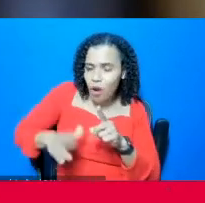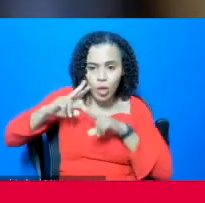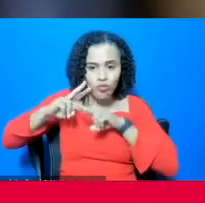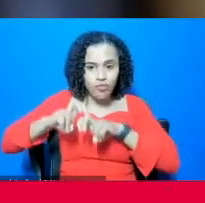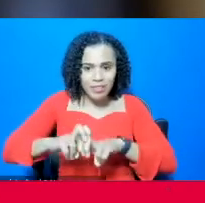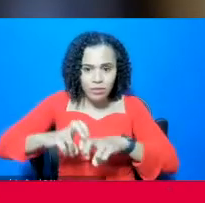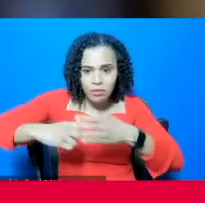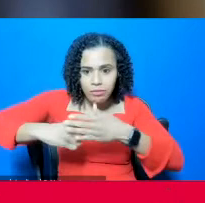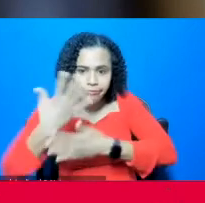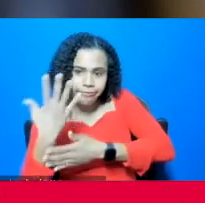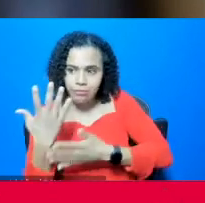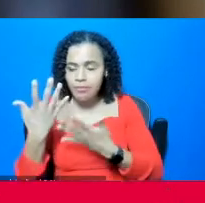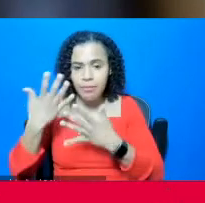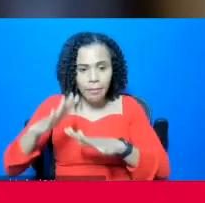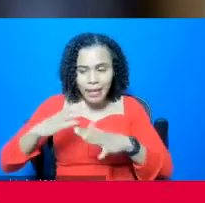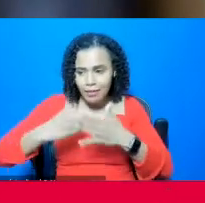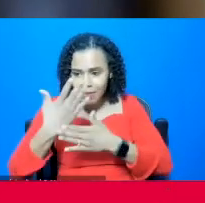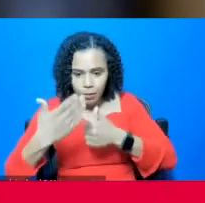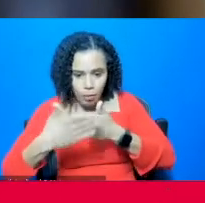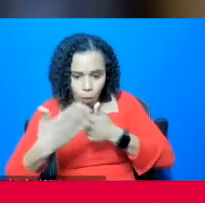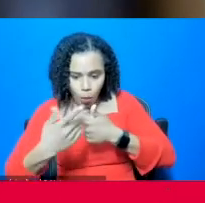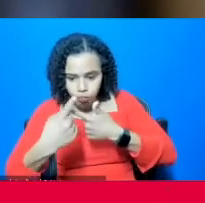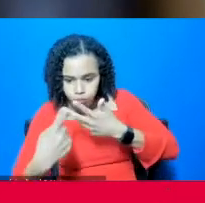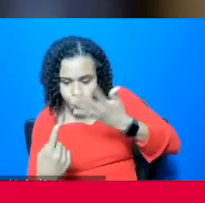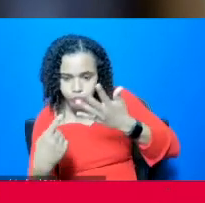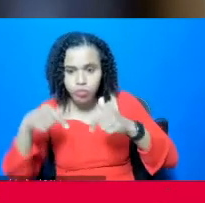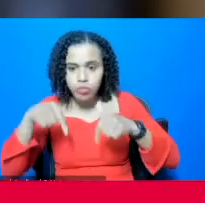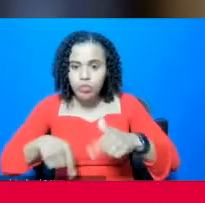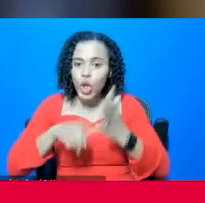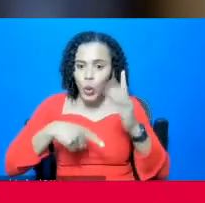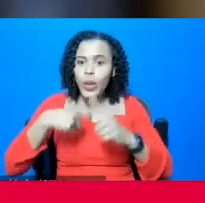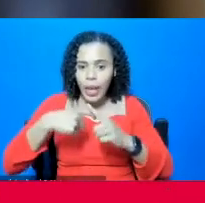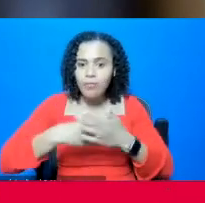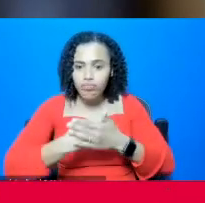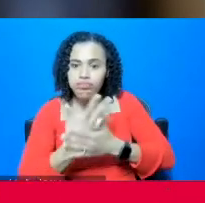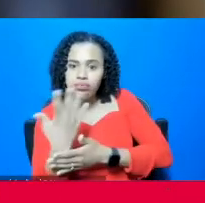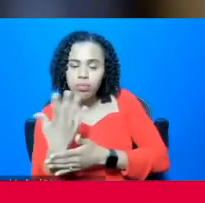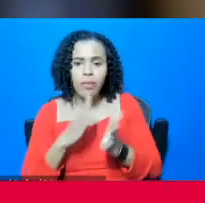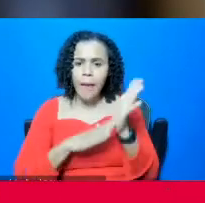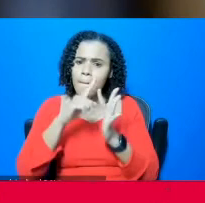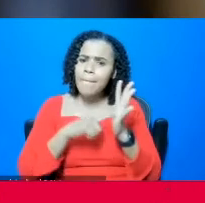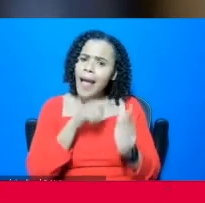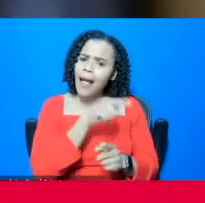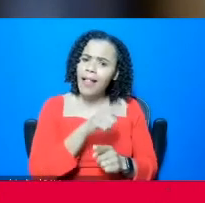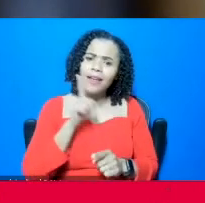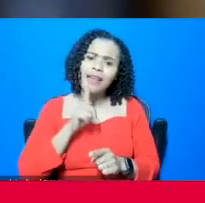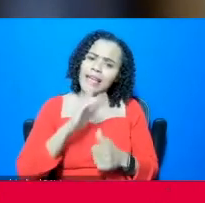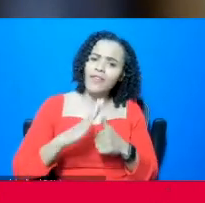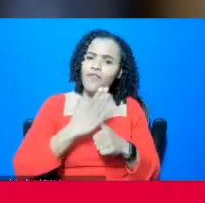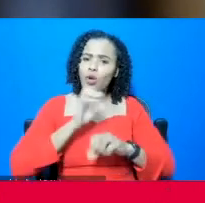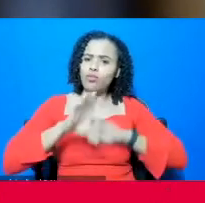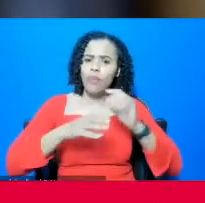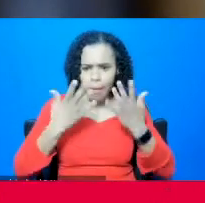developing more and more in the UK, specifically within our academia, as Mel so eloquently mentioned, which is, you know,